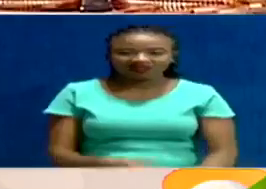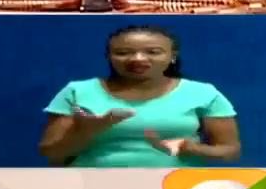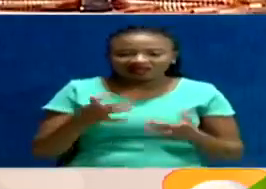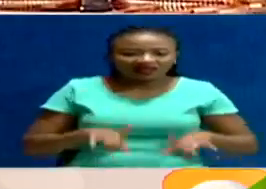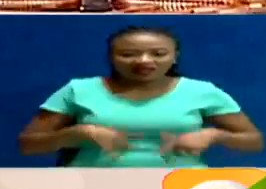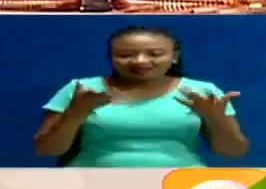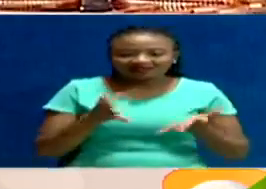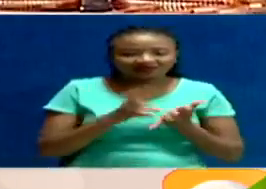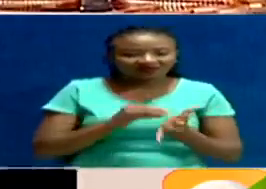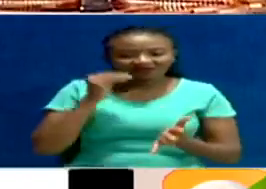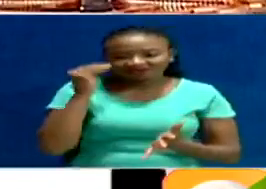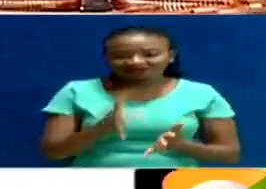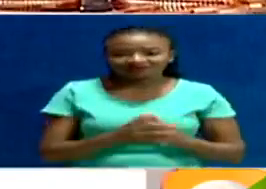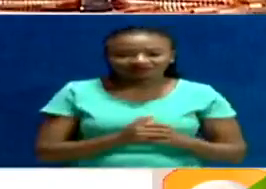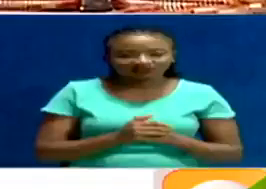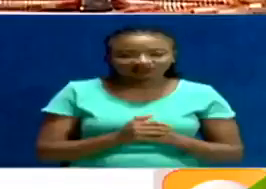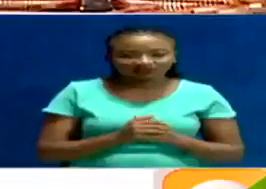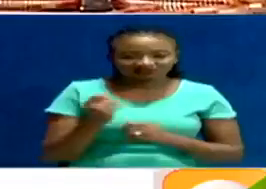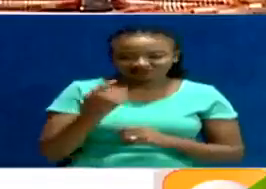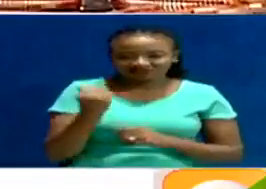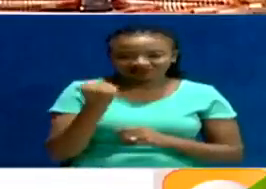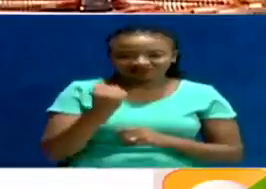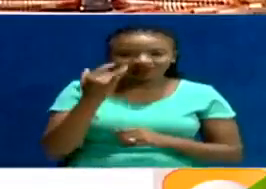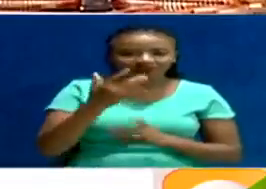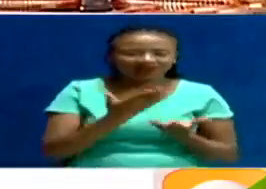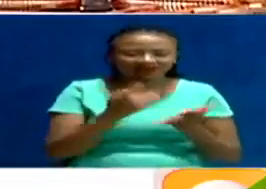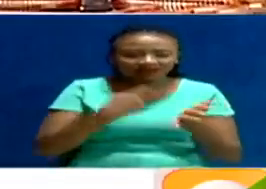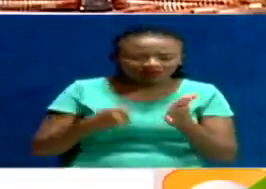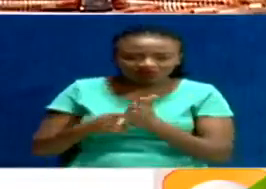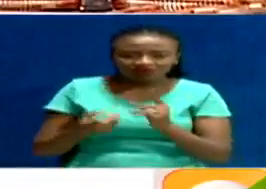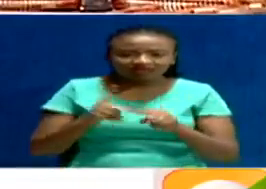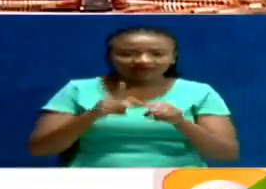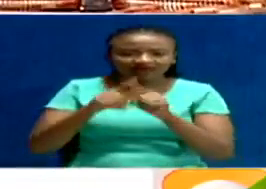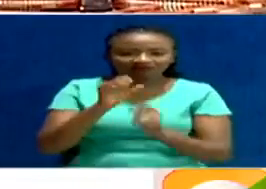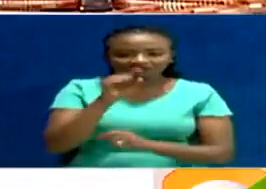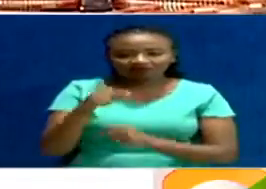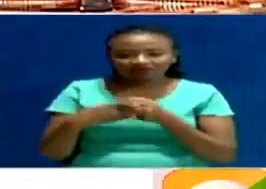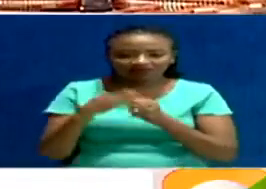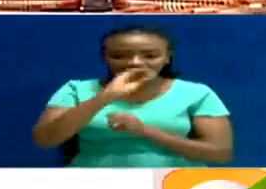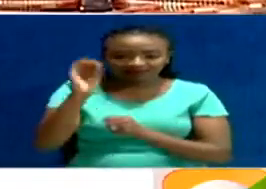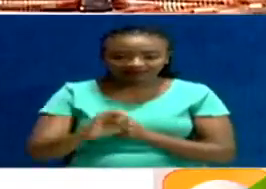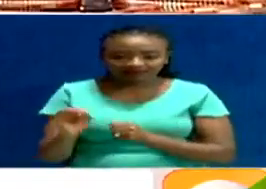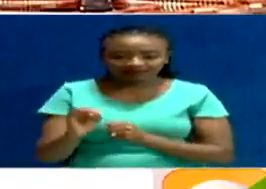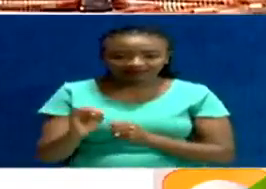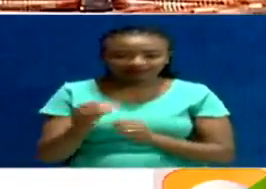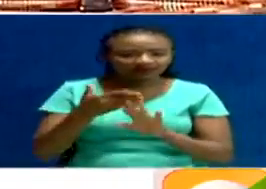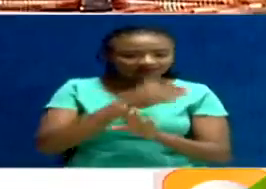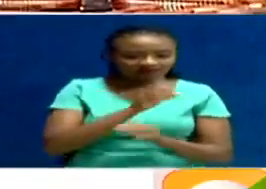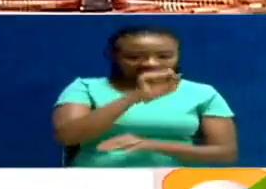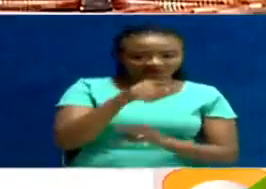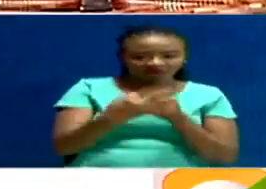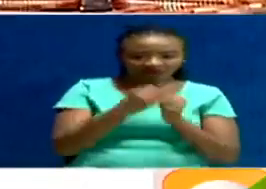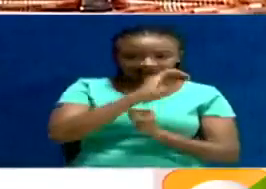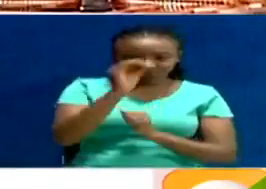The cost of living edged up marginally in May as monthly consumer price index went up to 5.9%. This rose from the previous